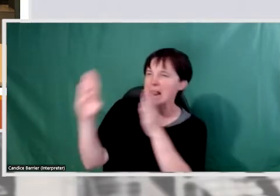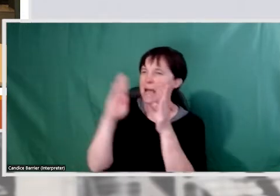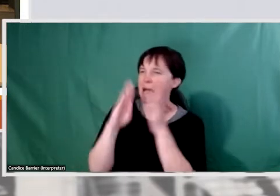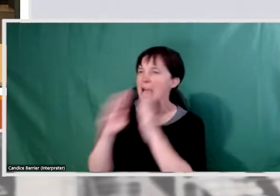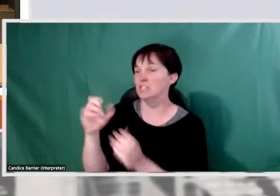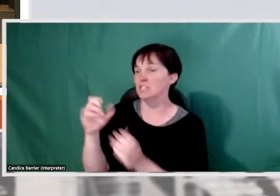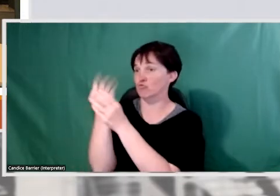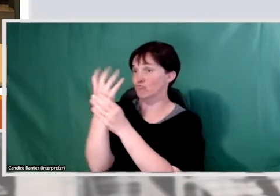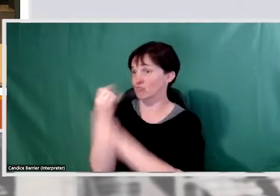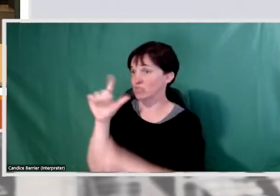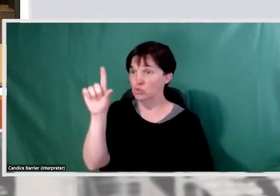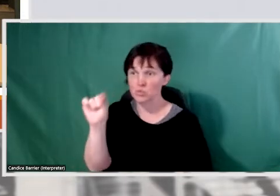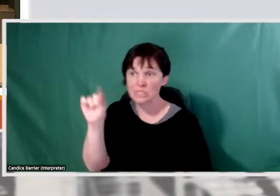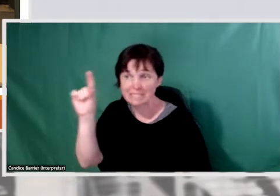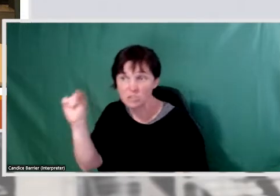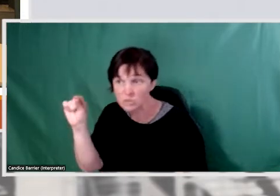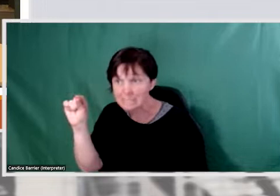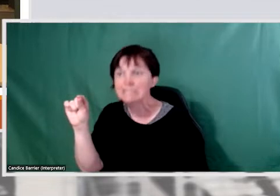2020.